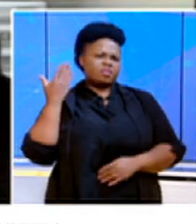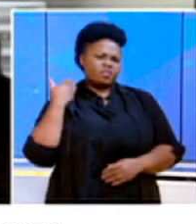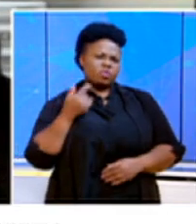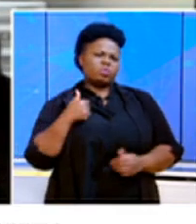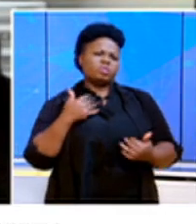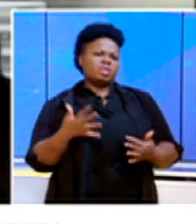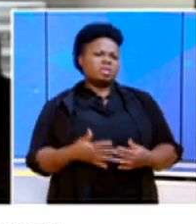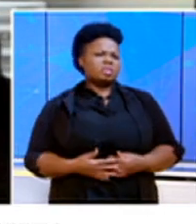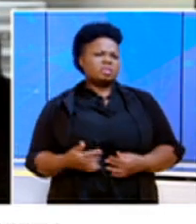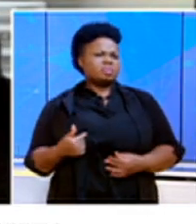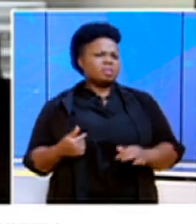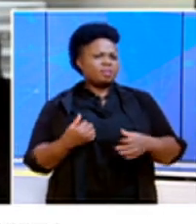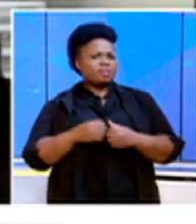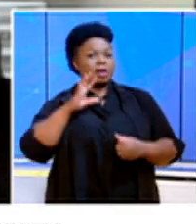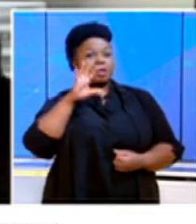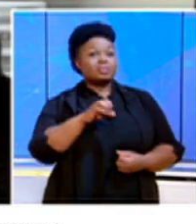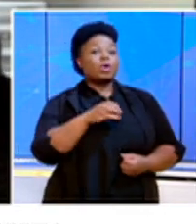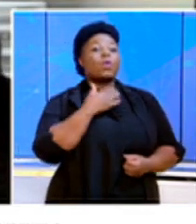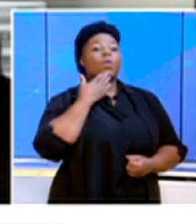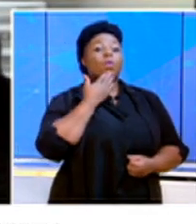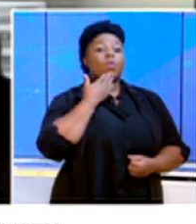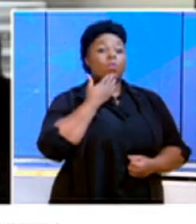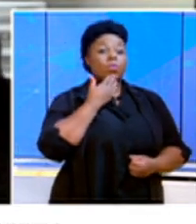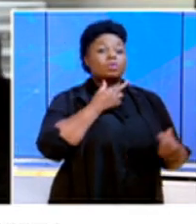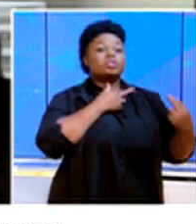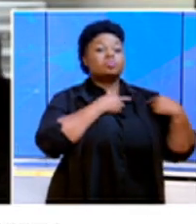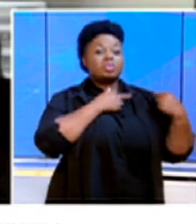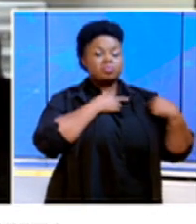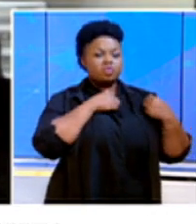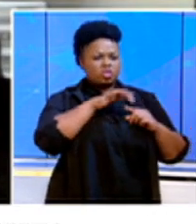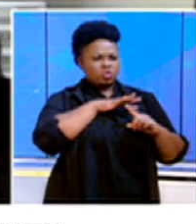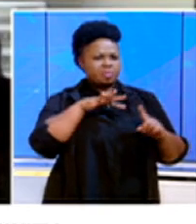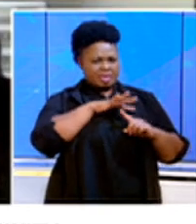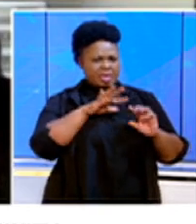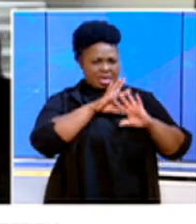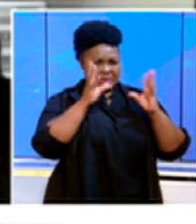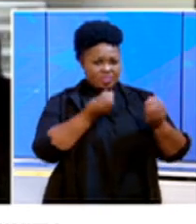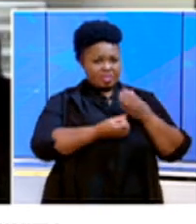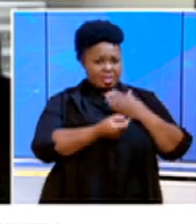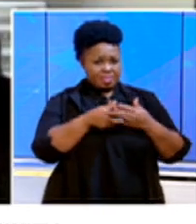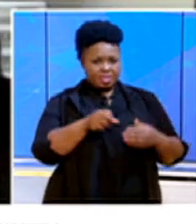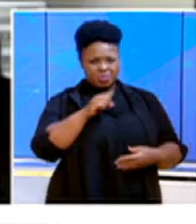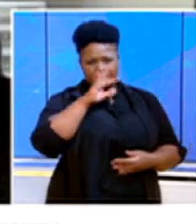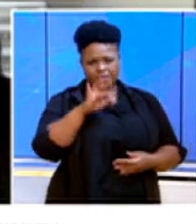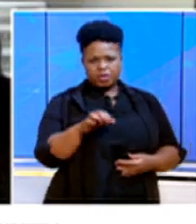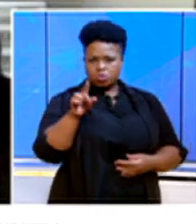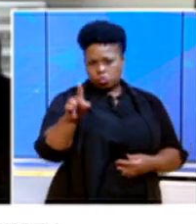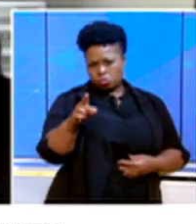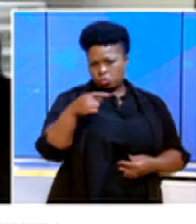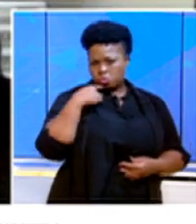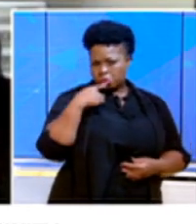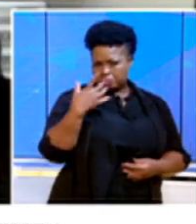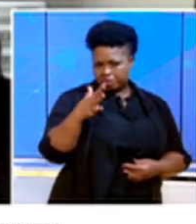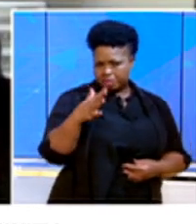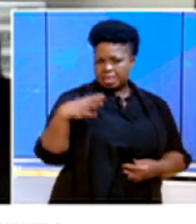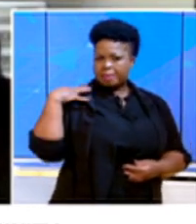I didn't quite ask you who should be held liable for the situation we find ourselves in, you kind of did mention